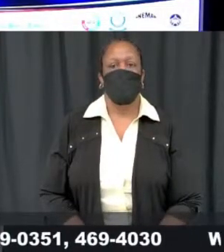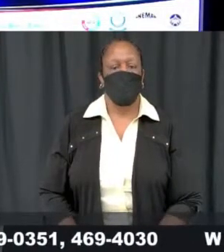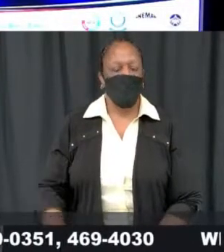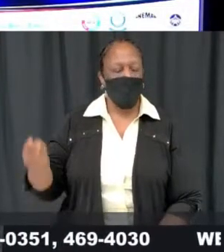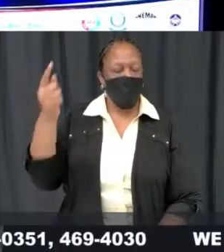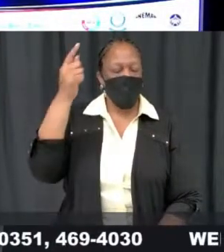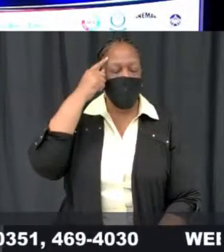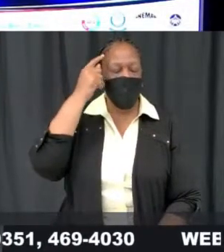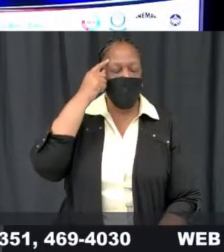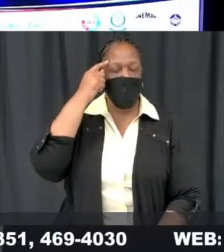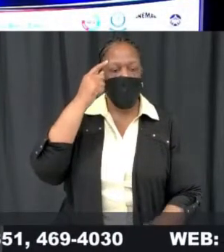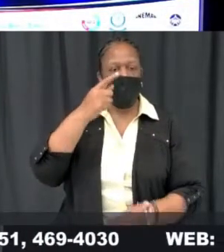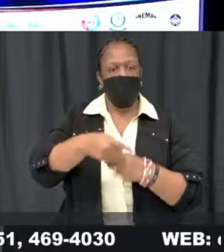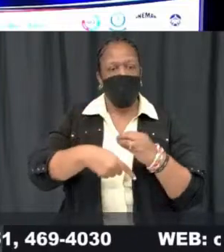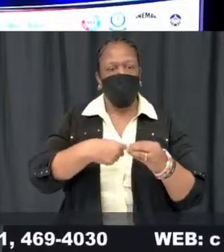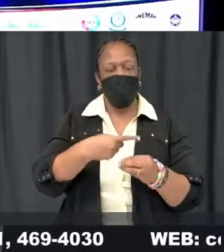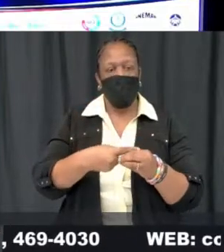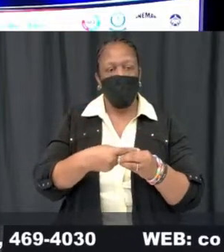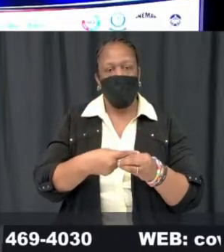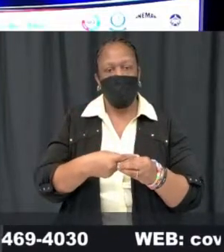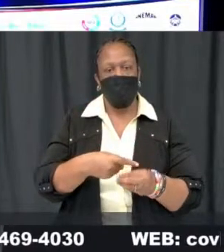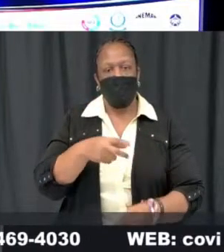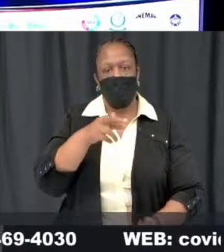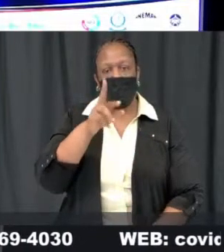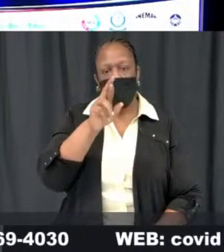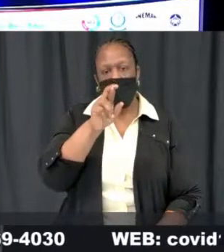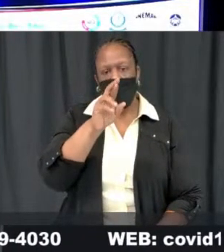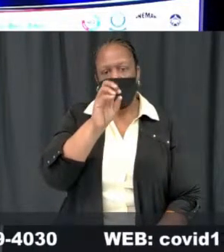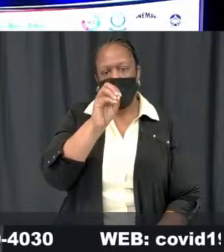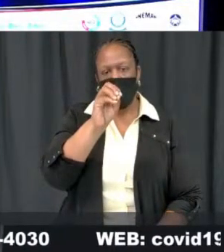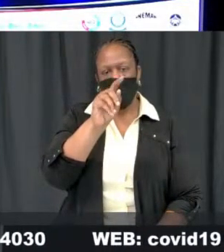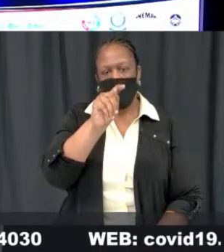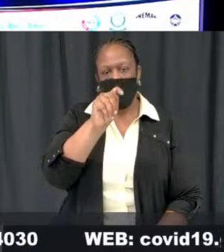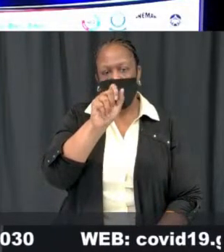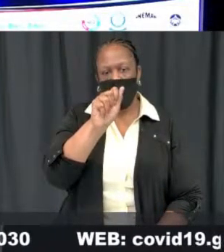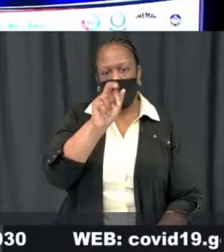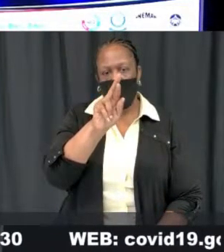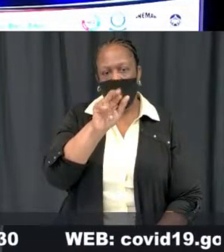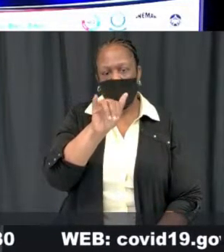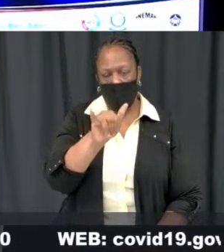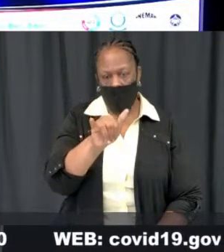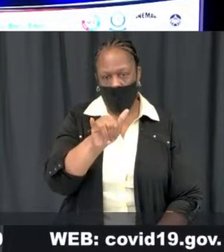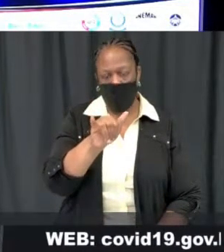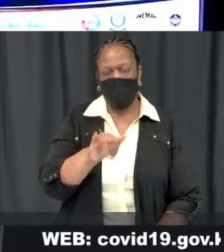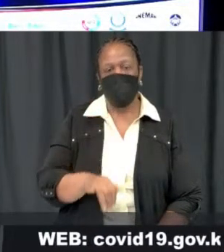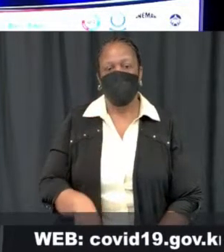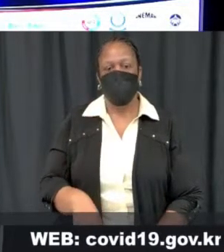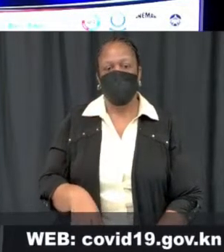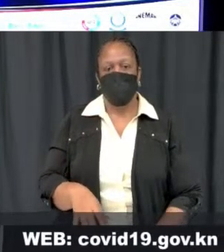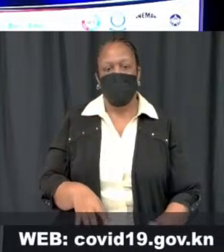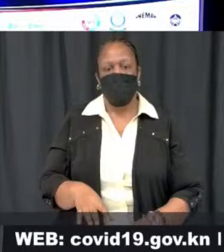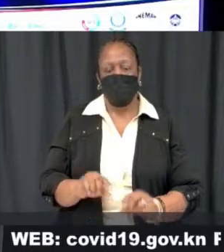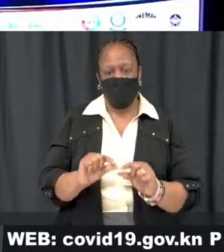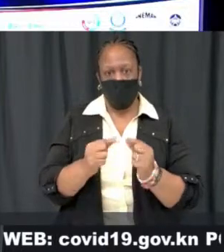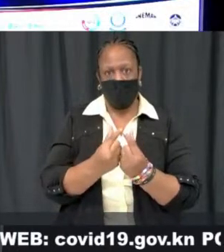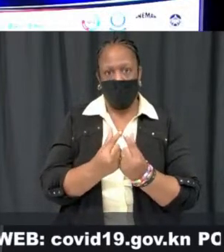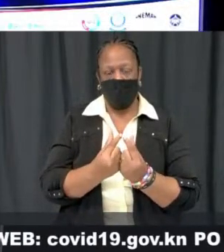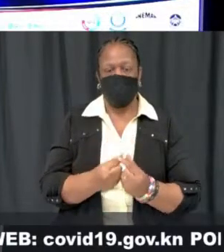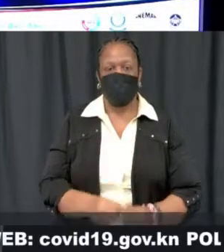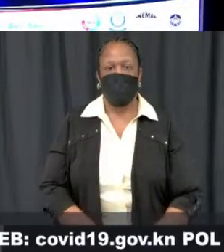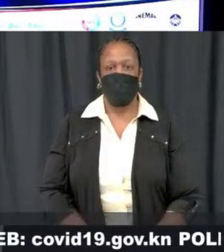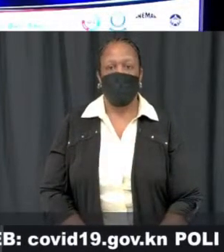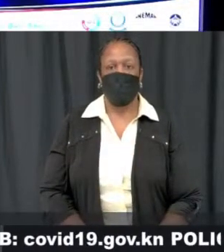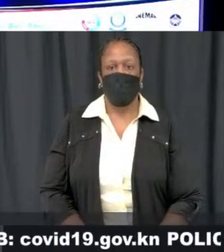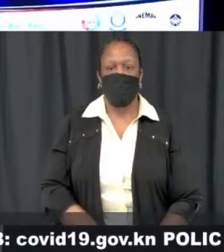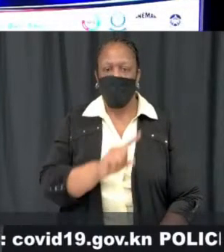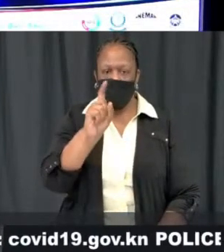I think Dr. Wilkinson is a member, and they have a four-way test. They ask, is it the